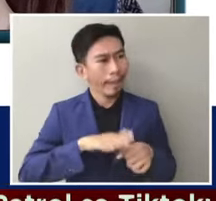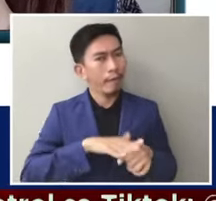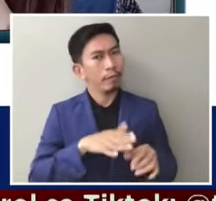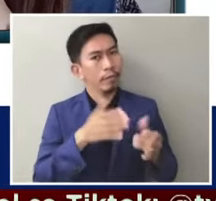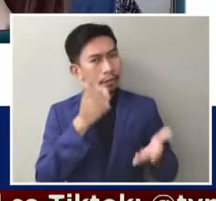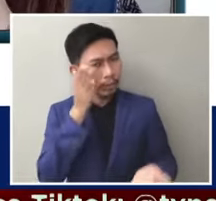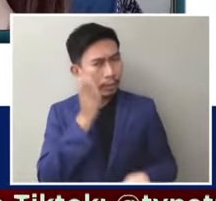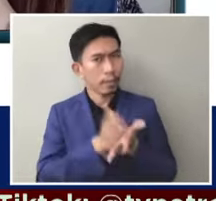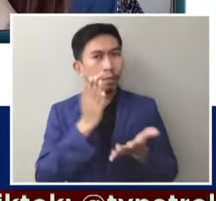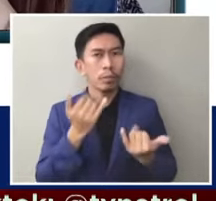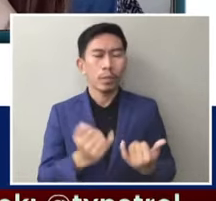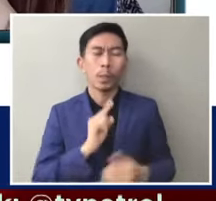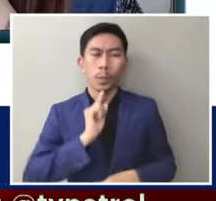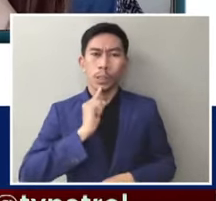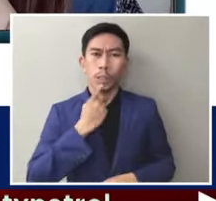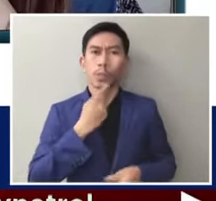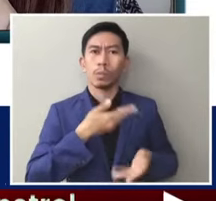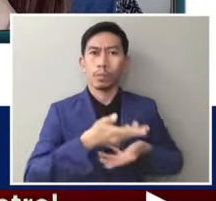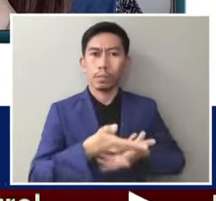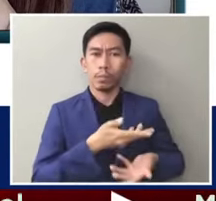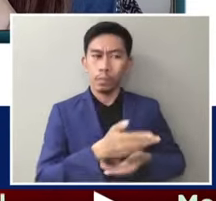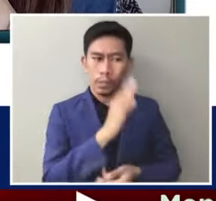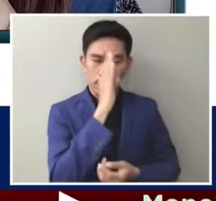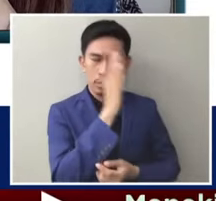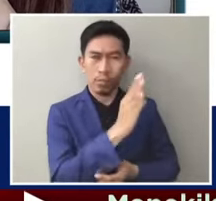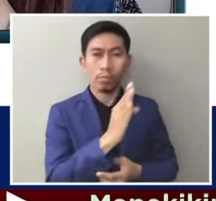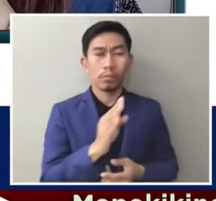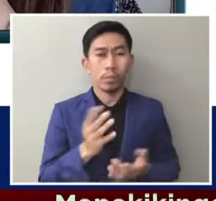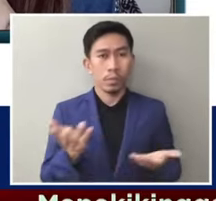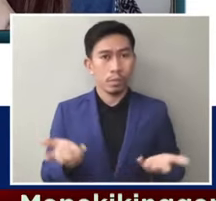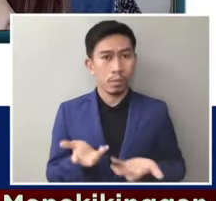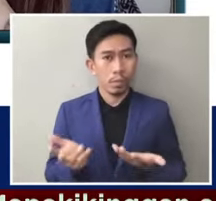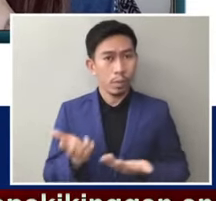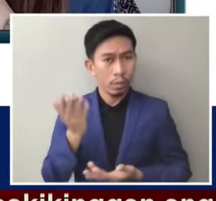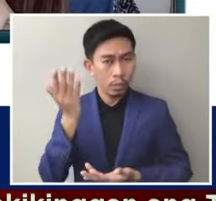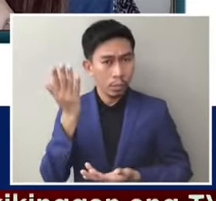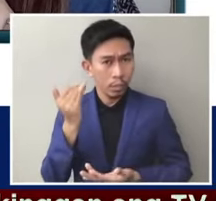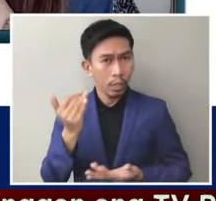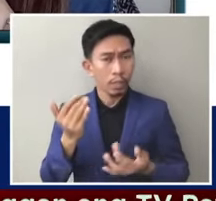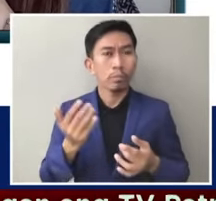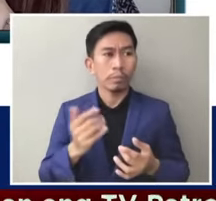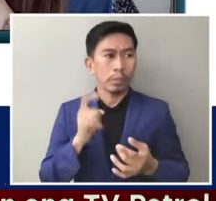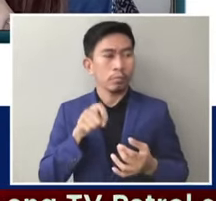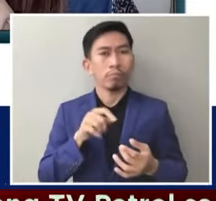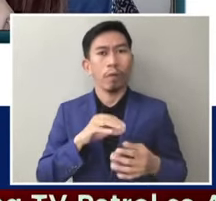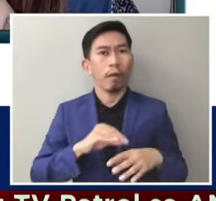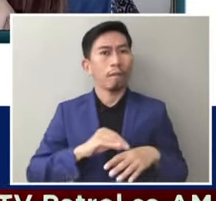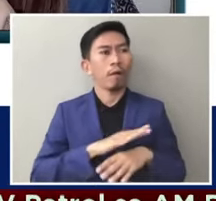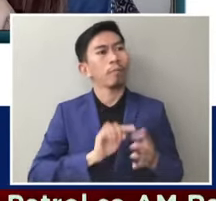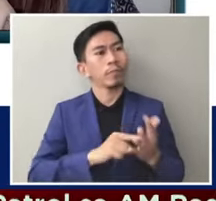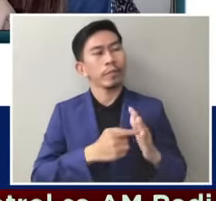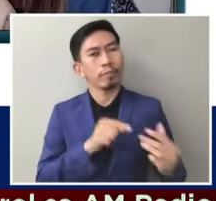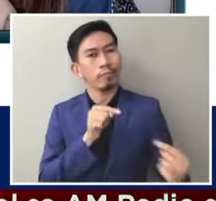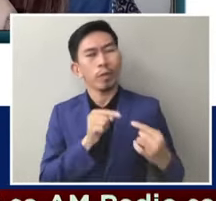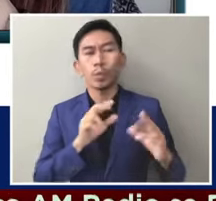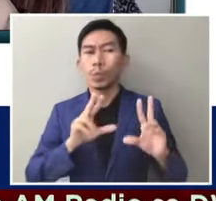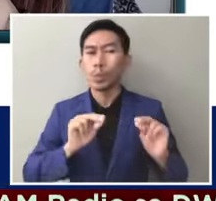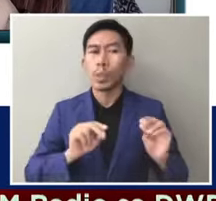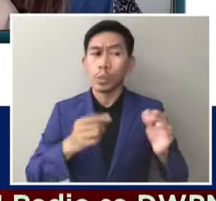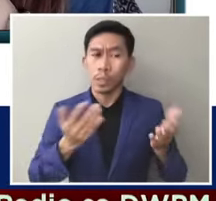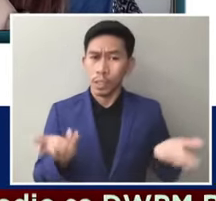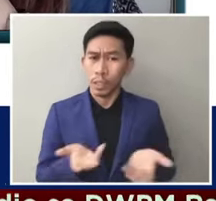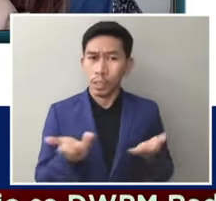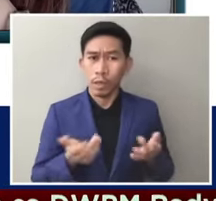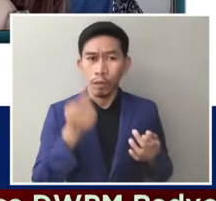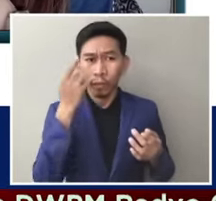you seriously. We are not here because we want to have a conflict. We're not here because we just want to have, we're looking for a